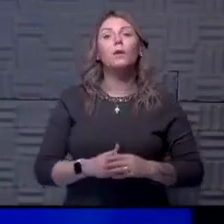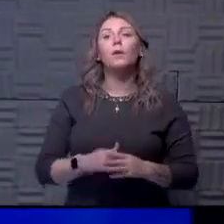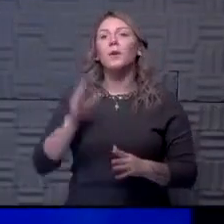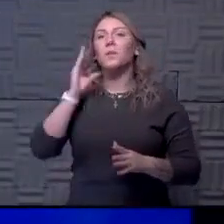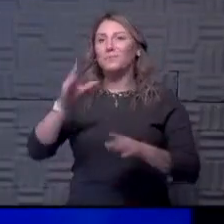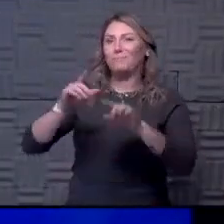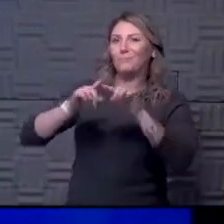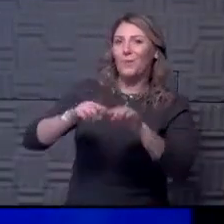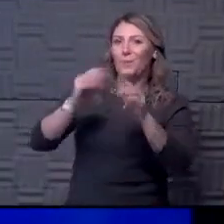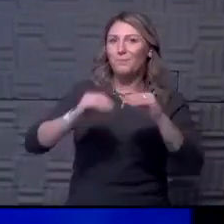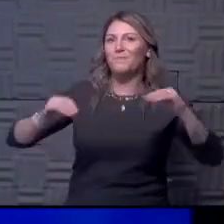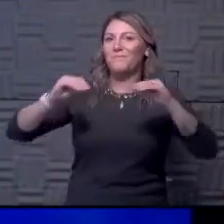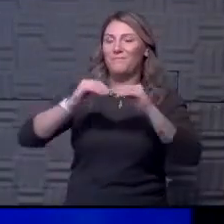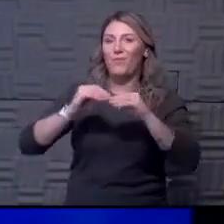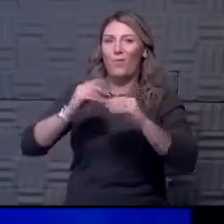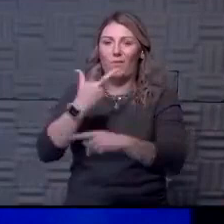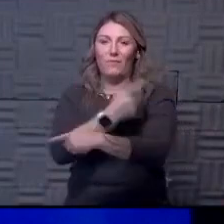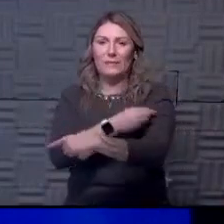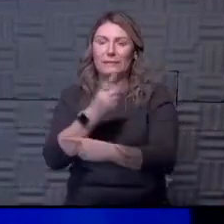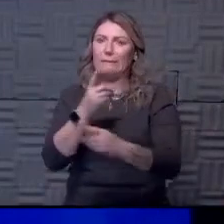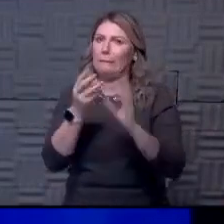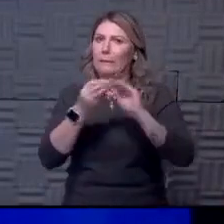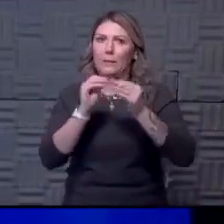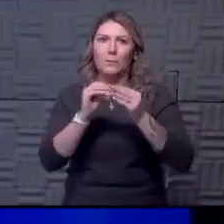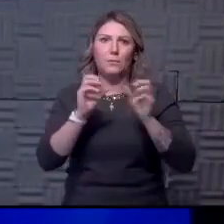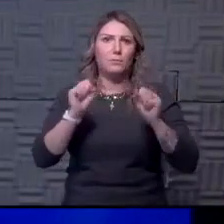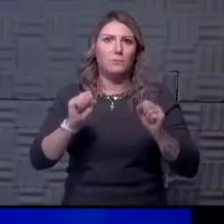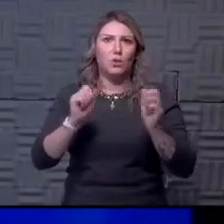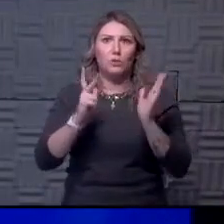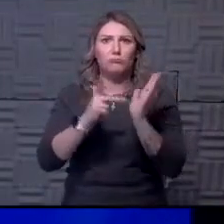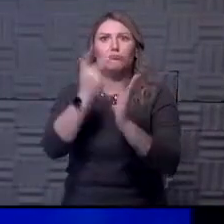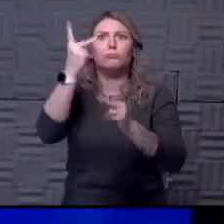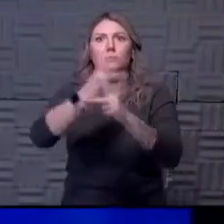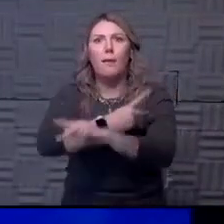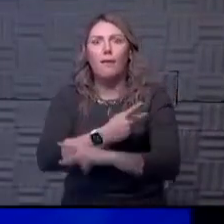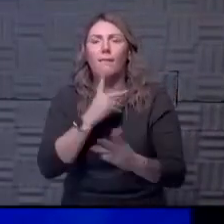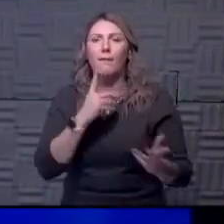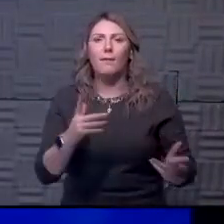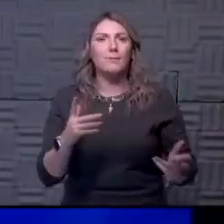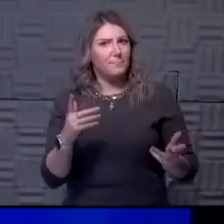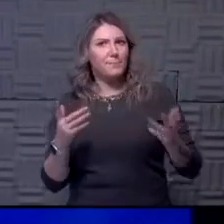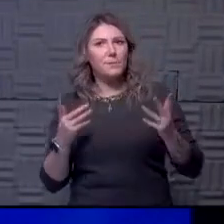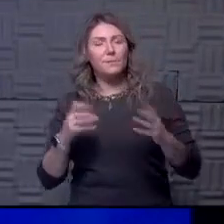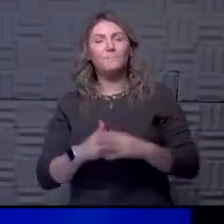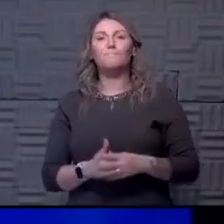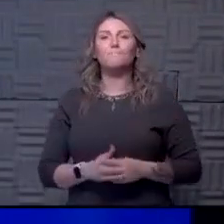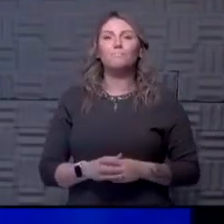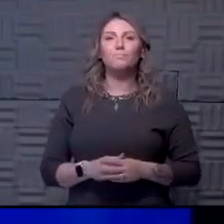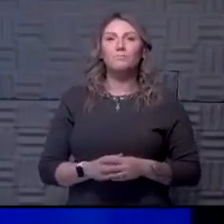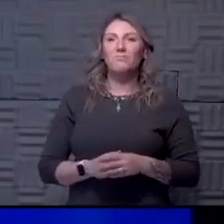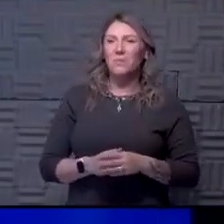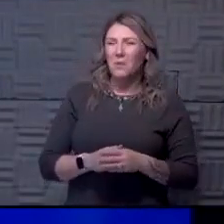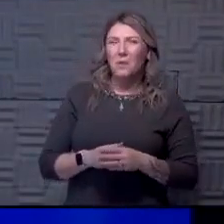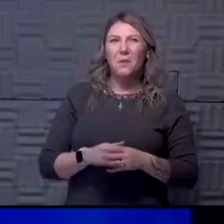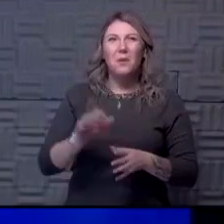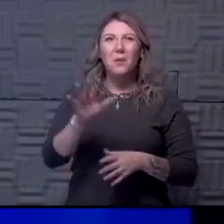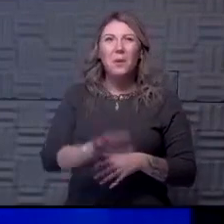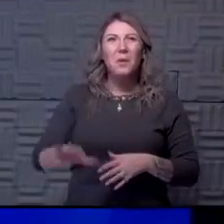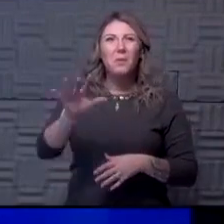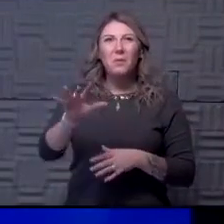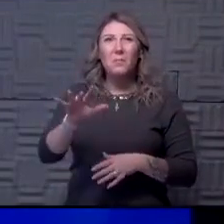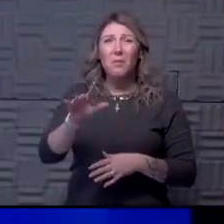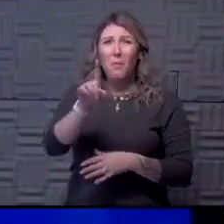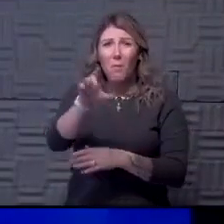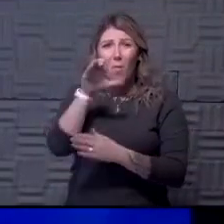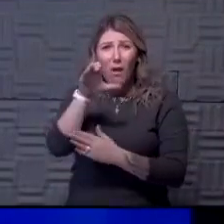lot more vaccine coming. I think the numbers could quadruple. If we had we're getting about 25,000, we can get